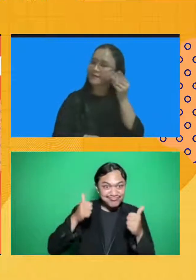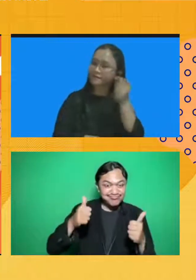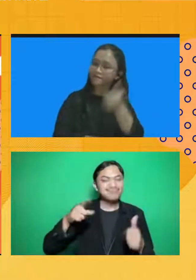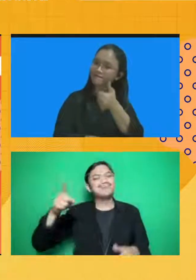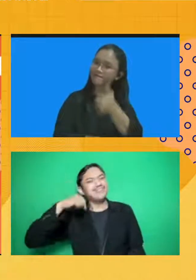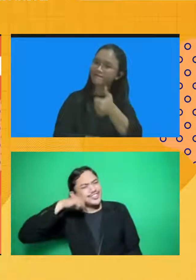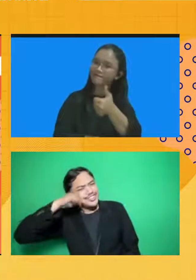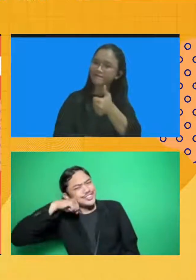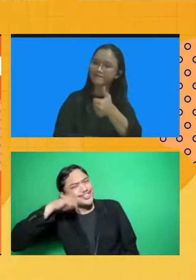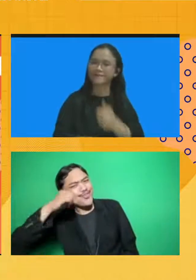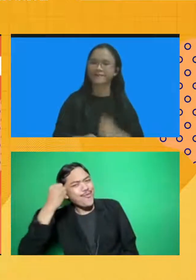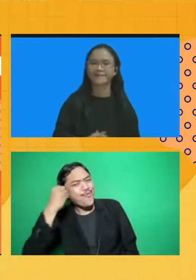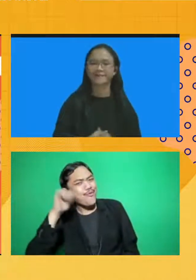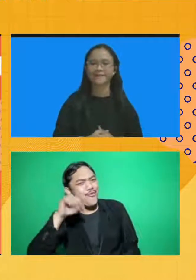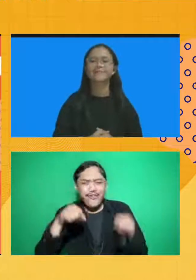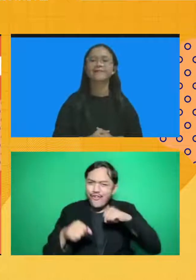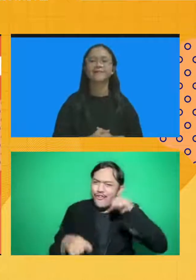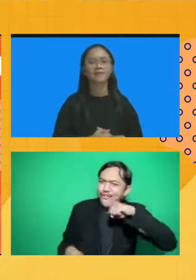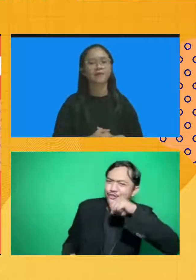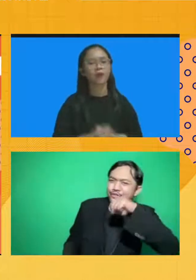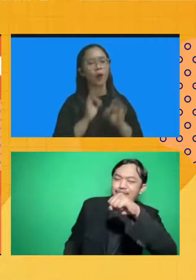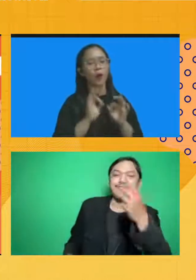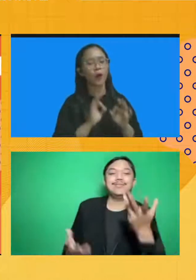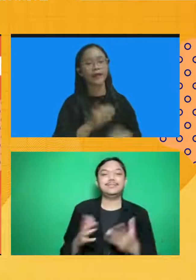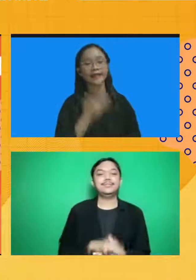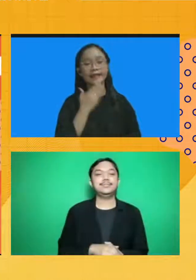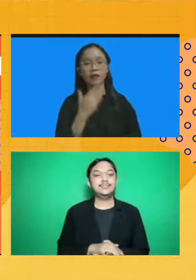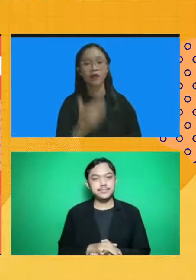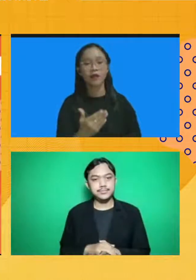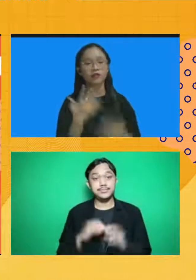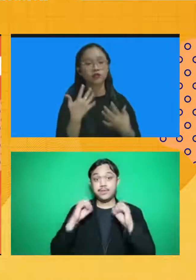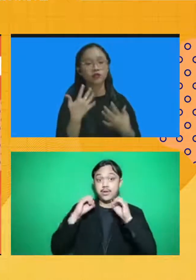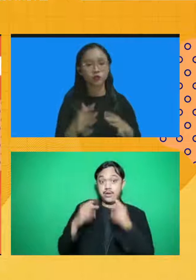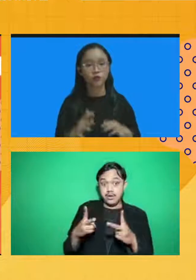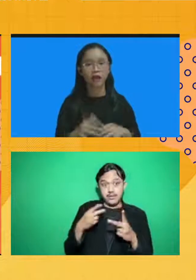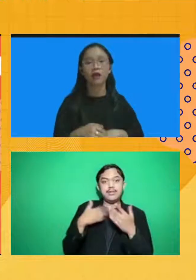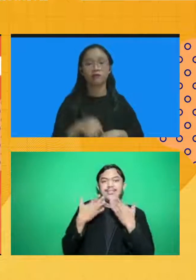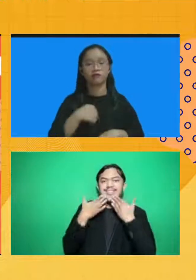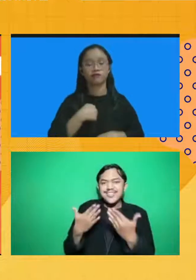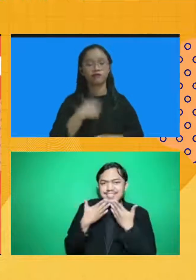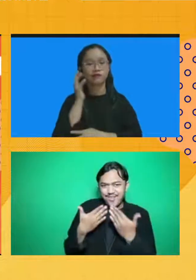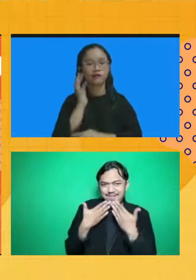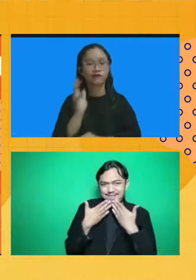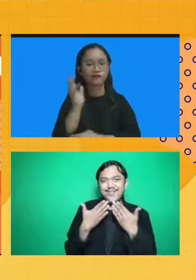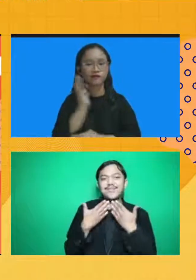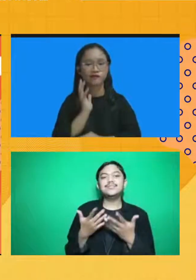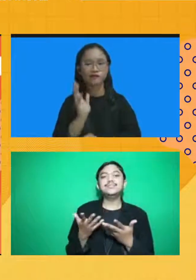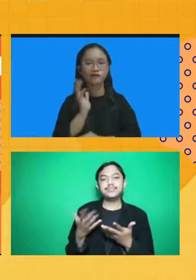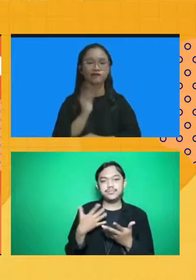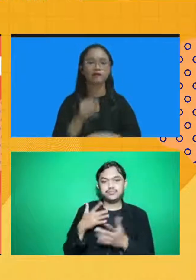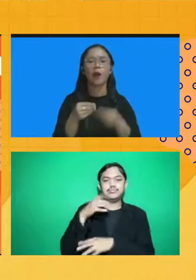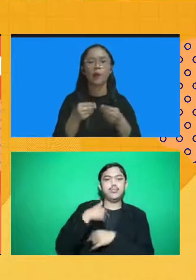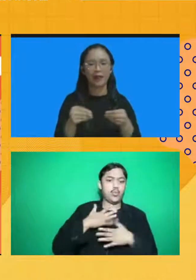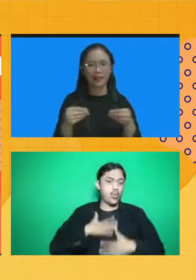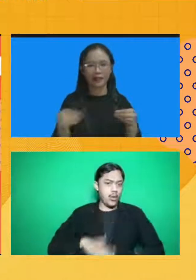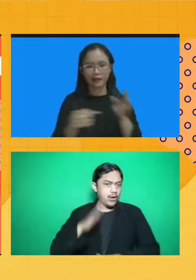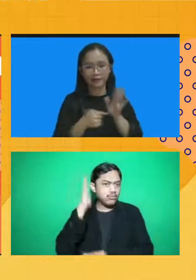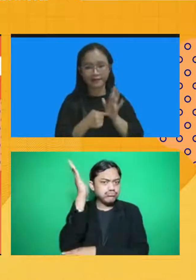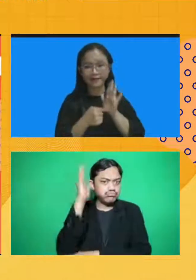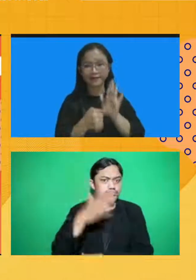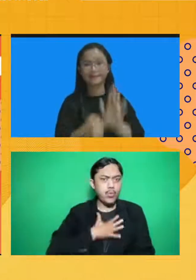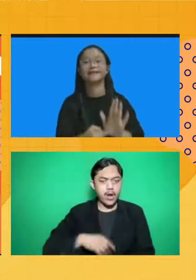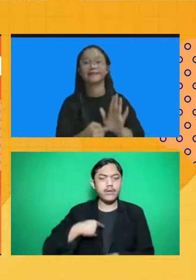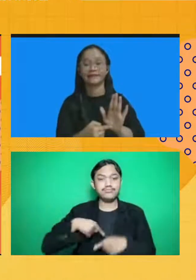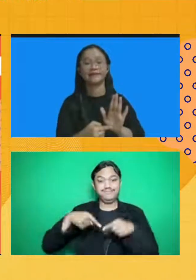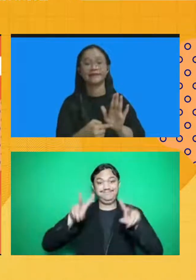Okay. Thank you so much, Yasuda. I'm going to present my material. We'll try to speak